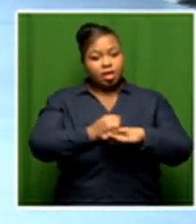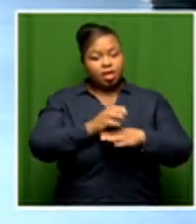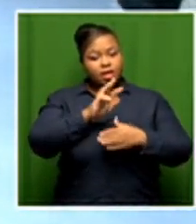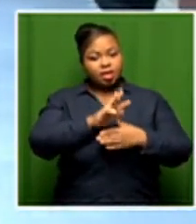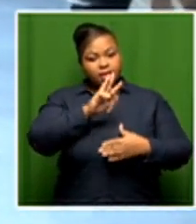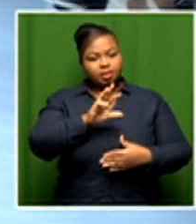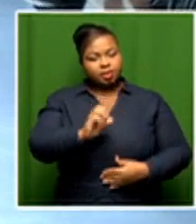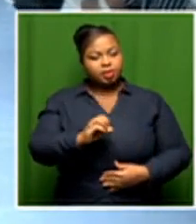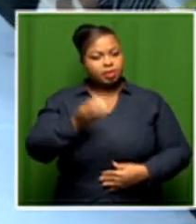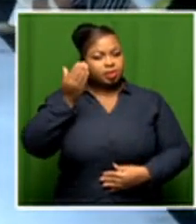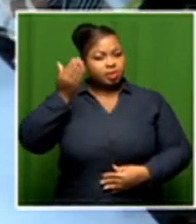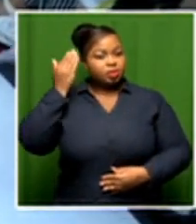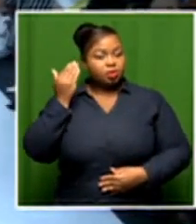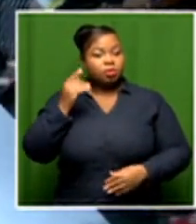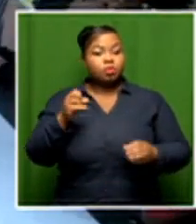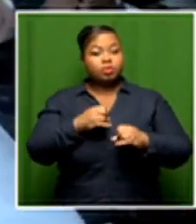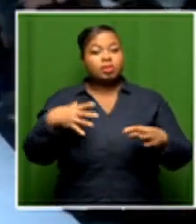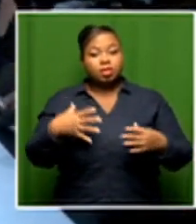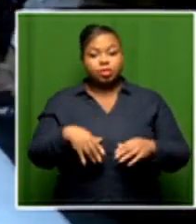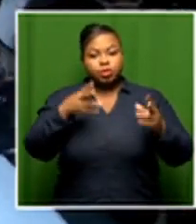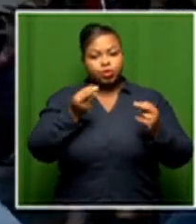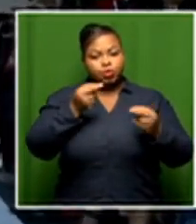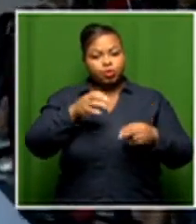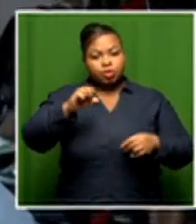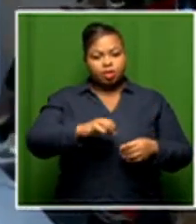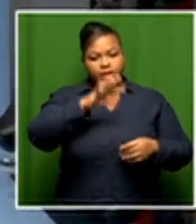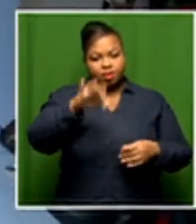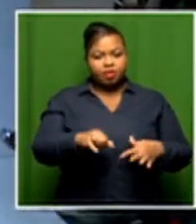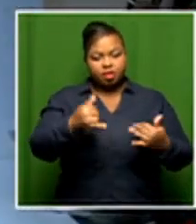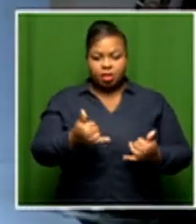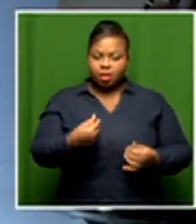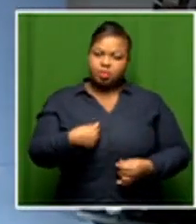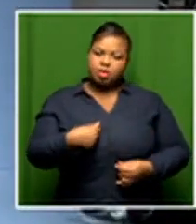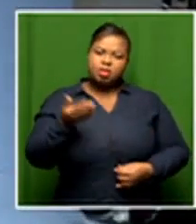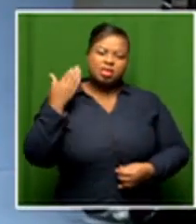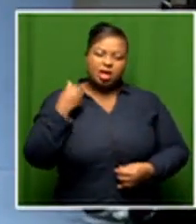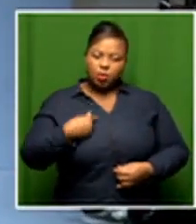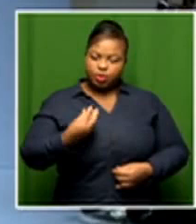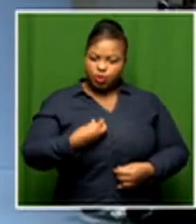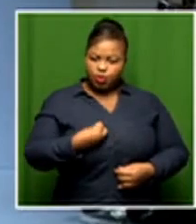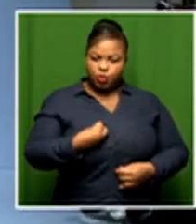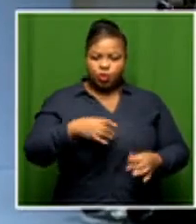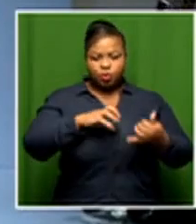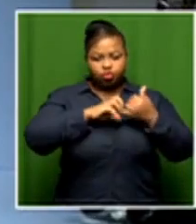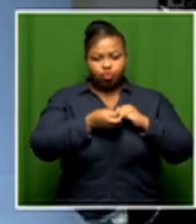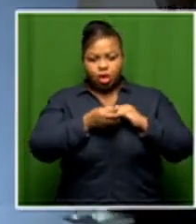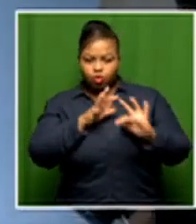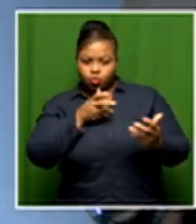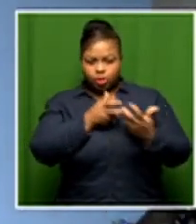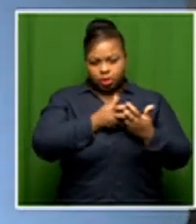just coming to the new South Africa. And then as a youth at that time, we're establishing ourselves and wanting to